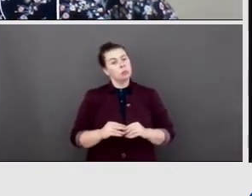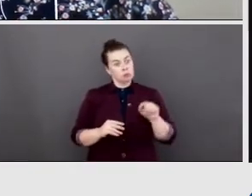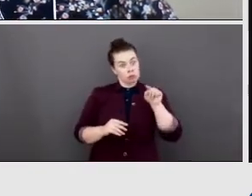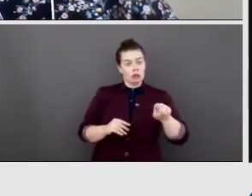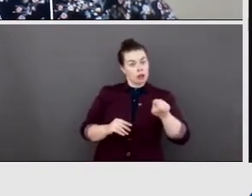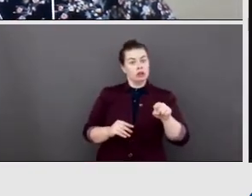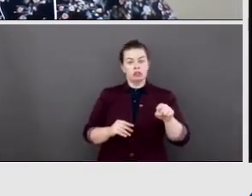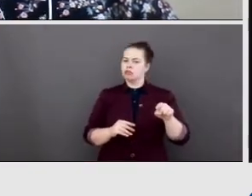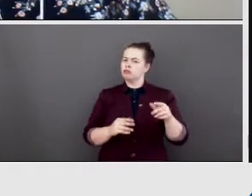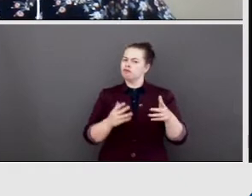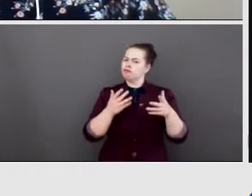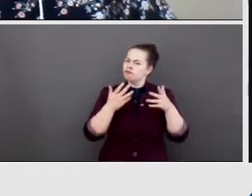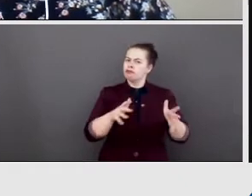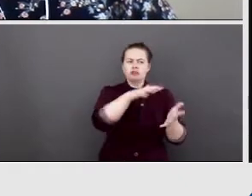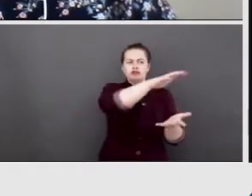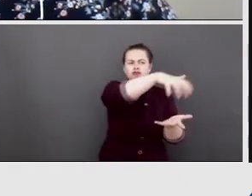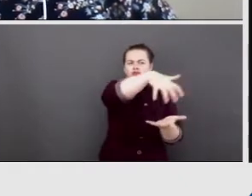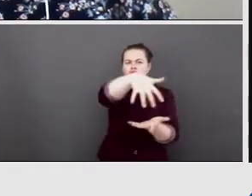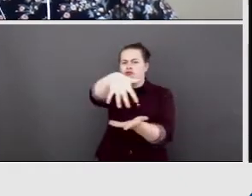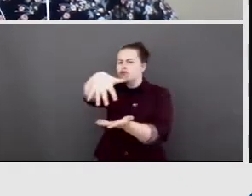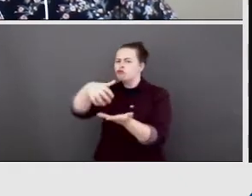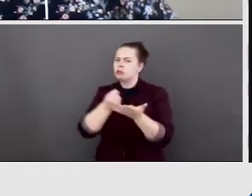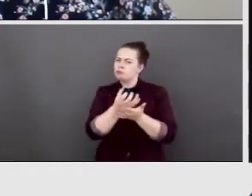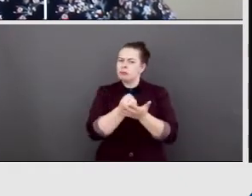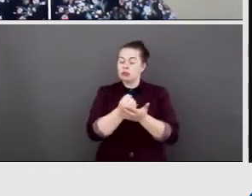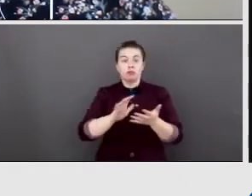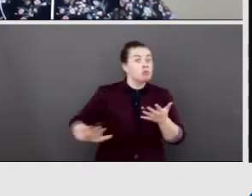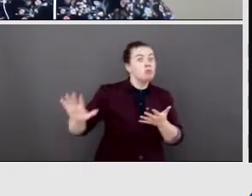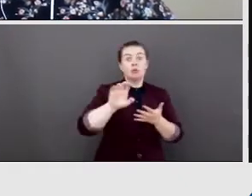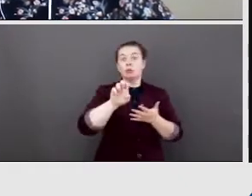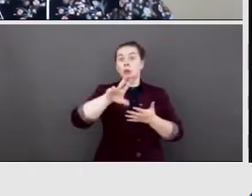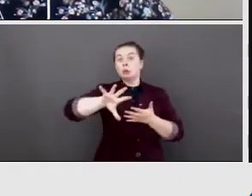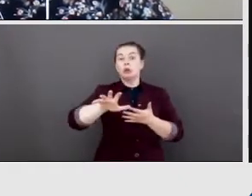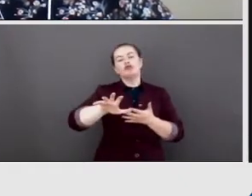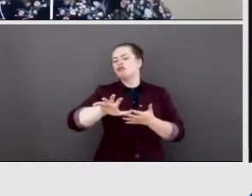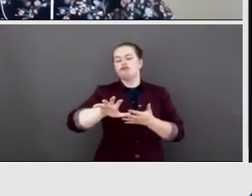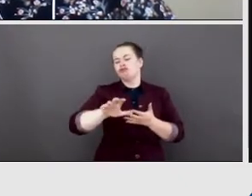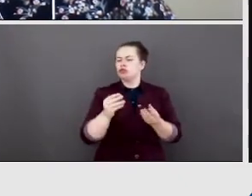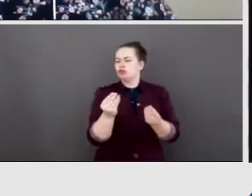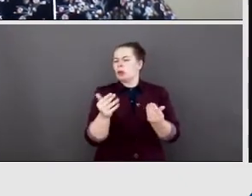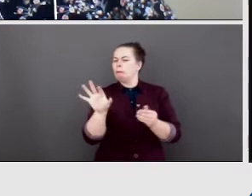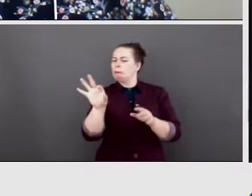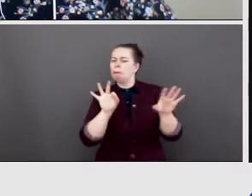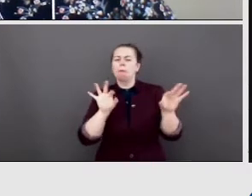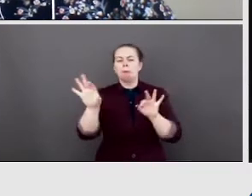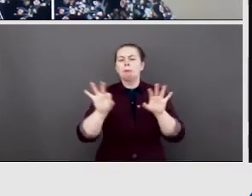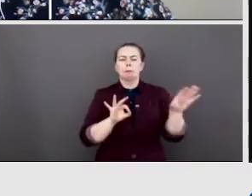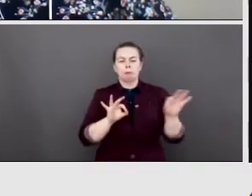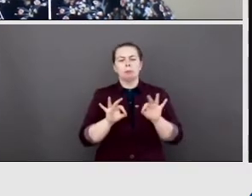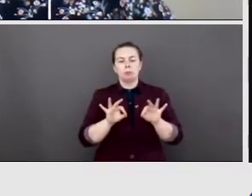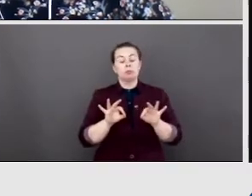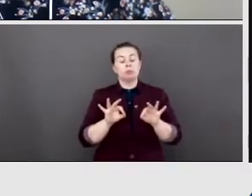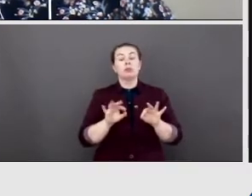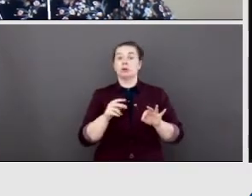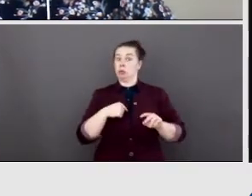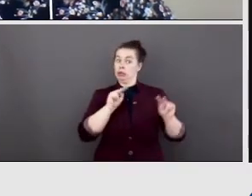We have already collected some data on the organization and division of responsibilities in selected countries. In healthcare provision,